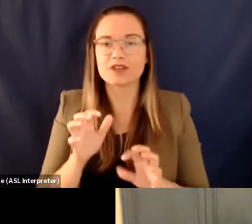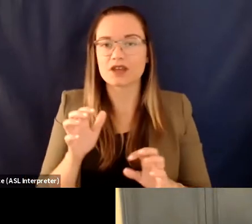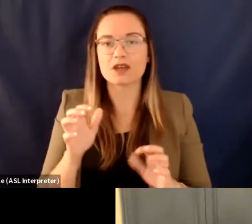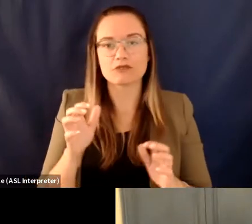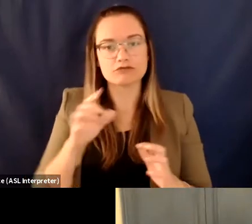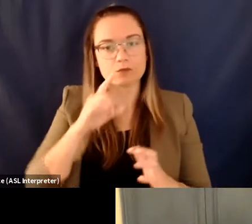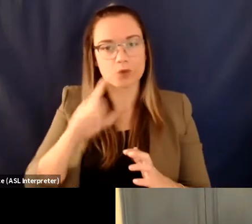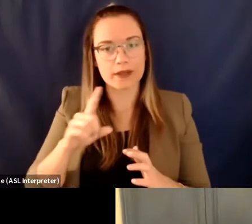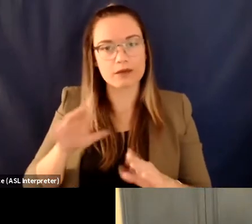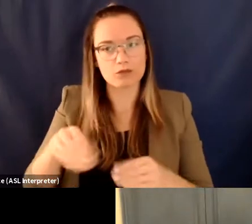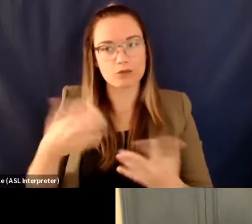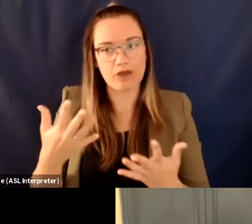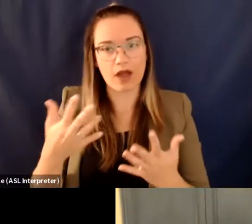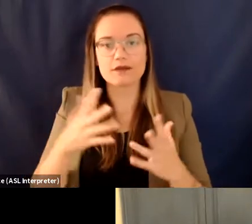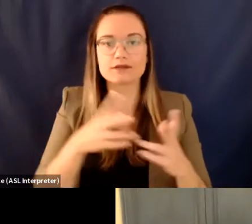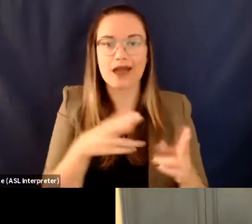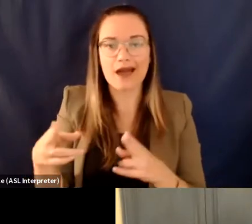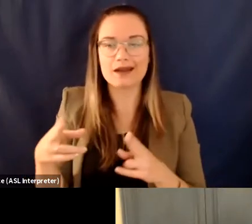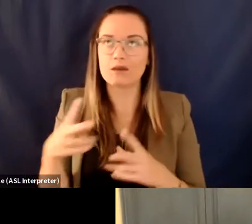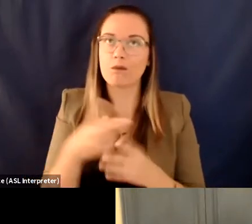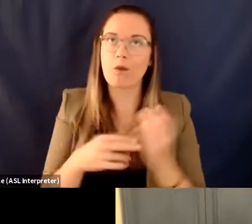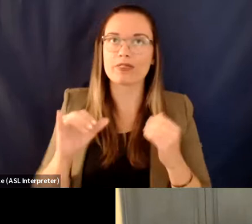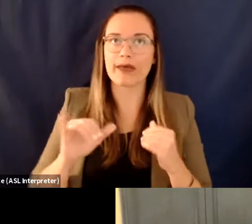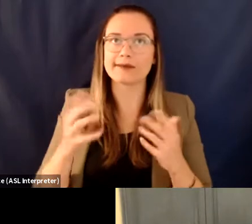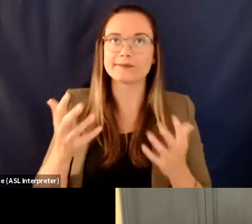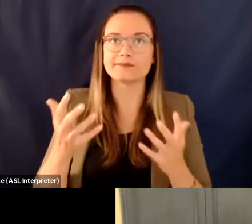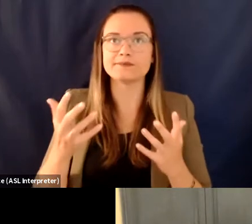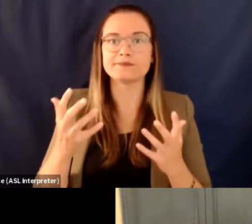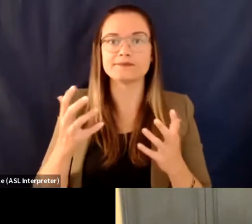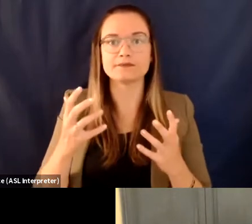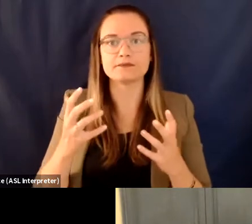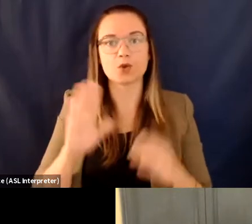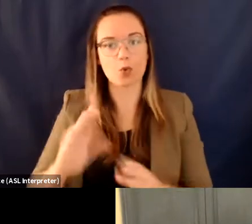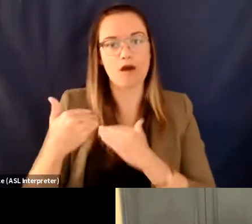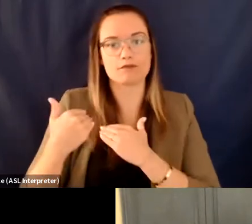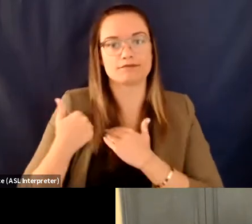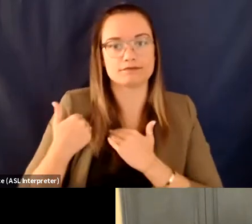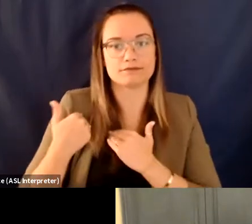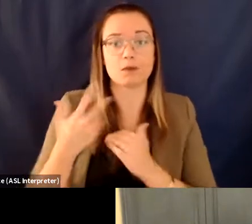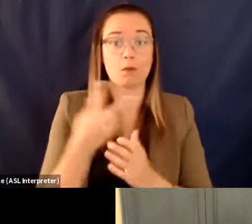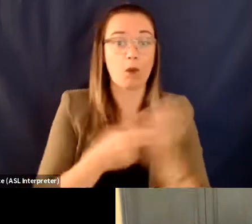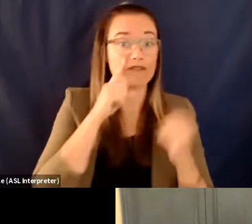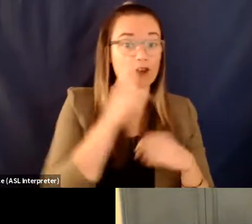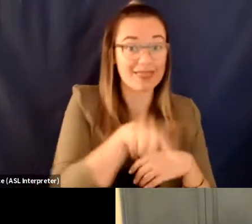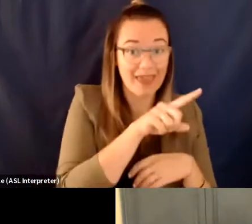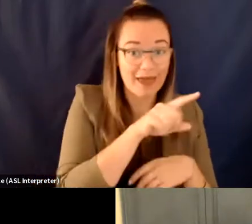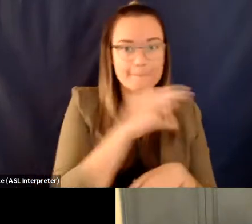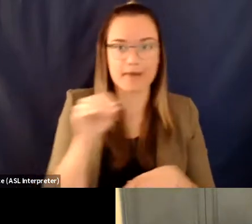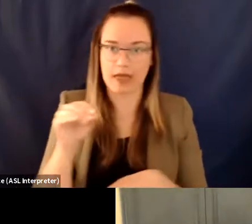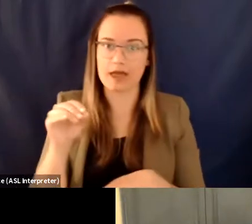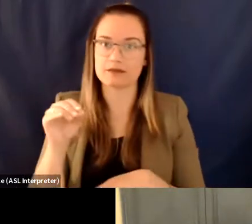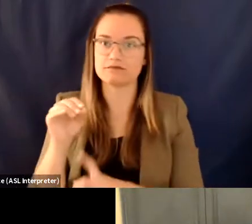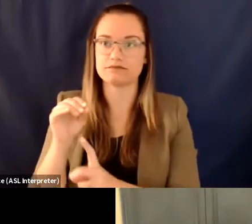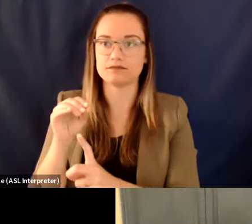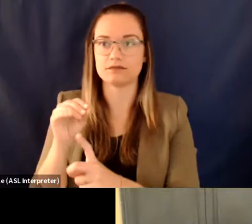inform the edit, both in sort of the obligations you have, both to them, but also to your art form and